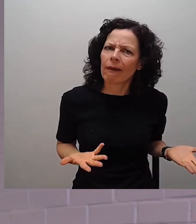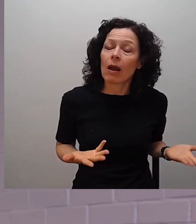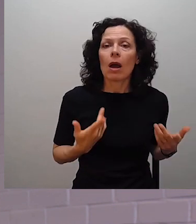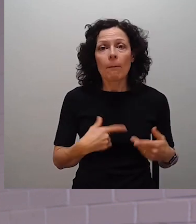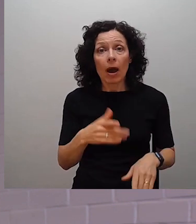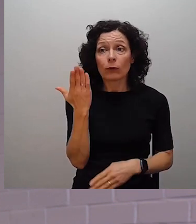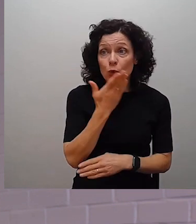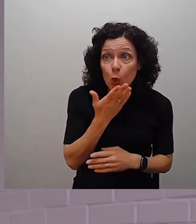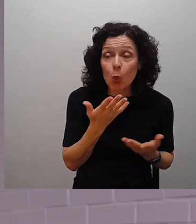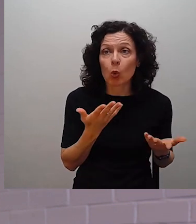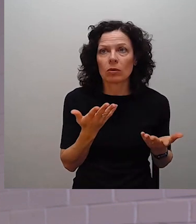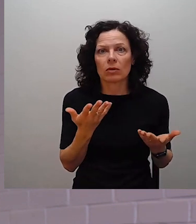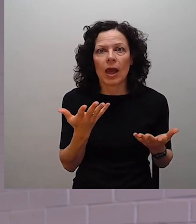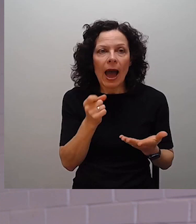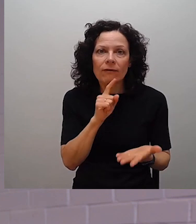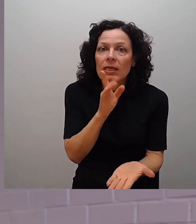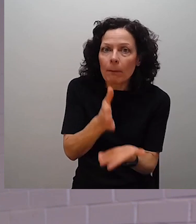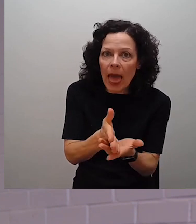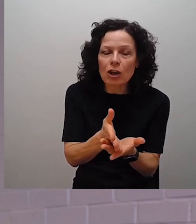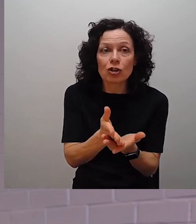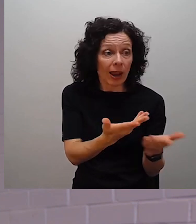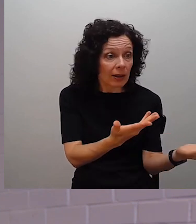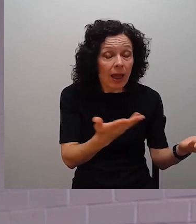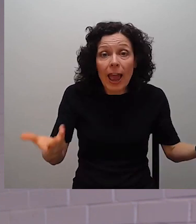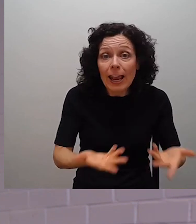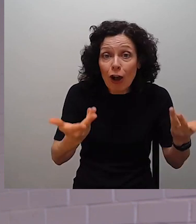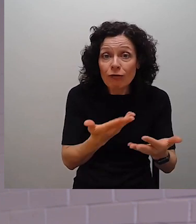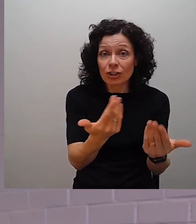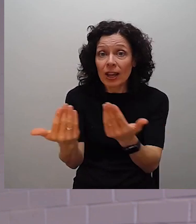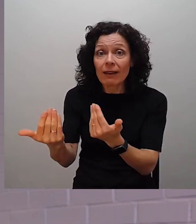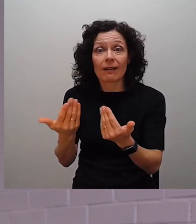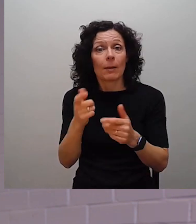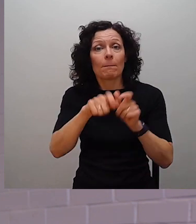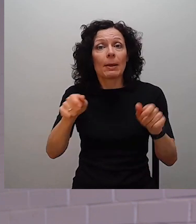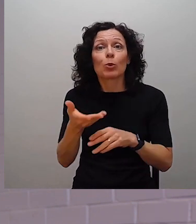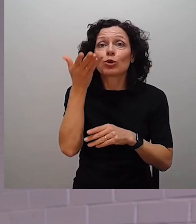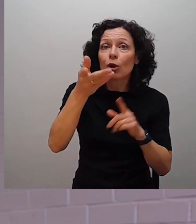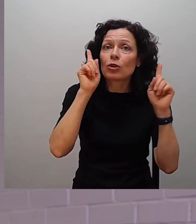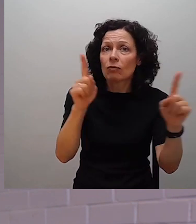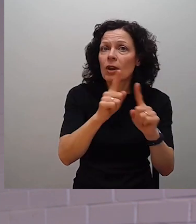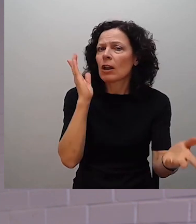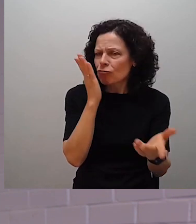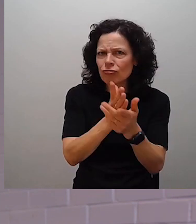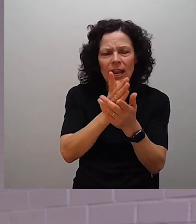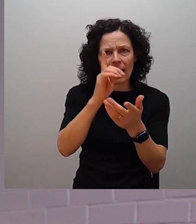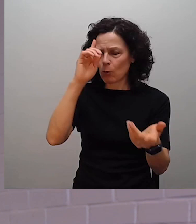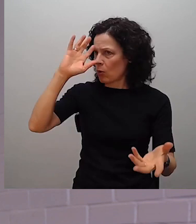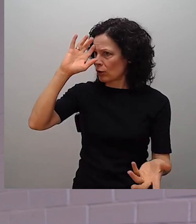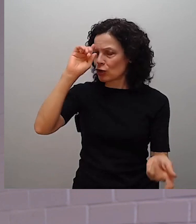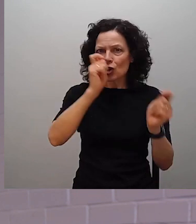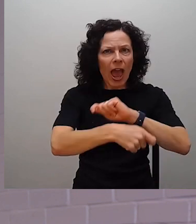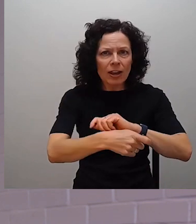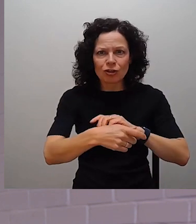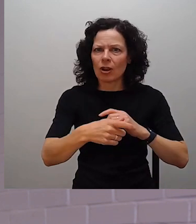having the pledge and encouraging people to go to uni would completely change that and show them that